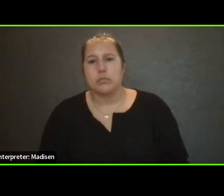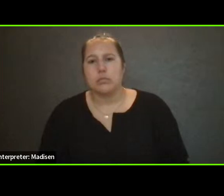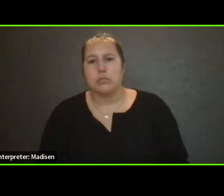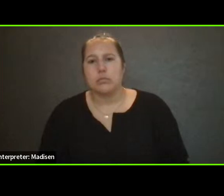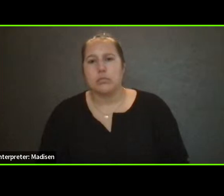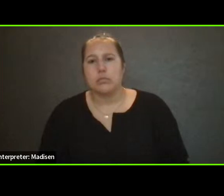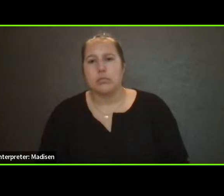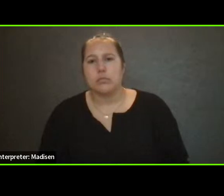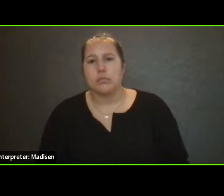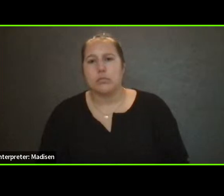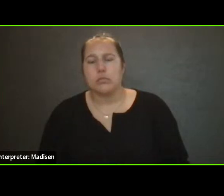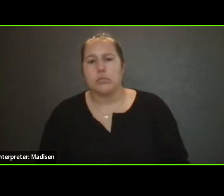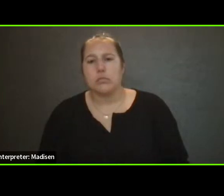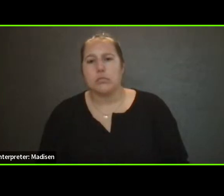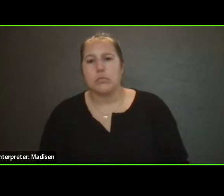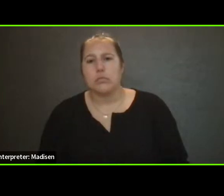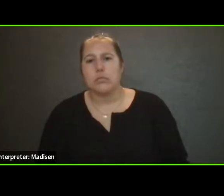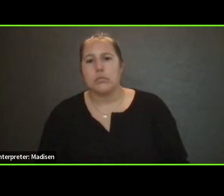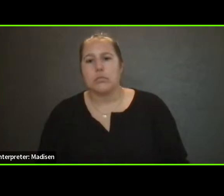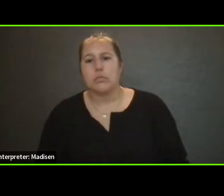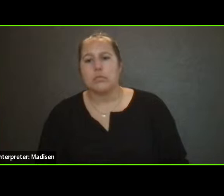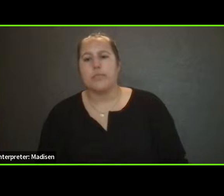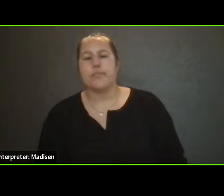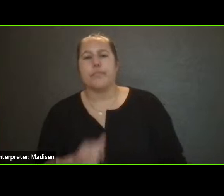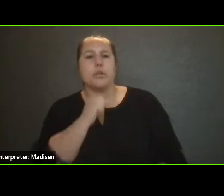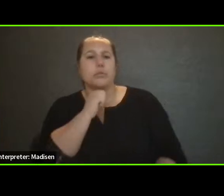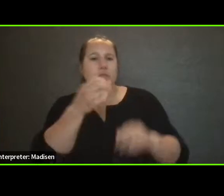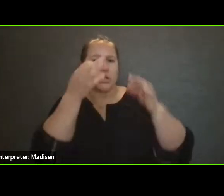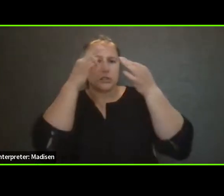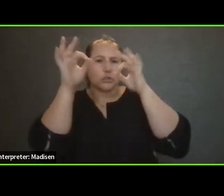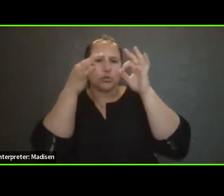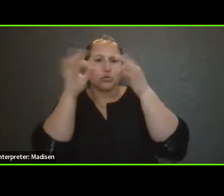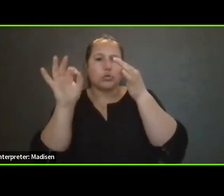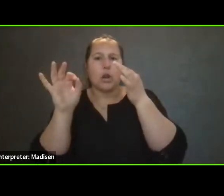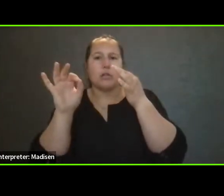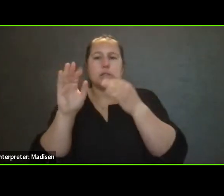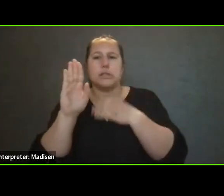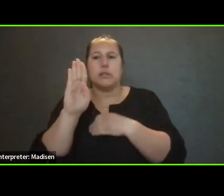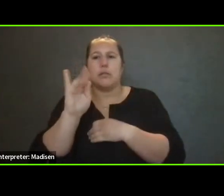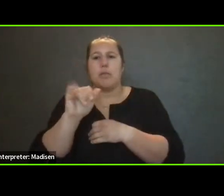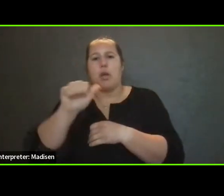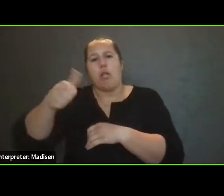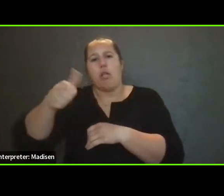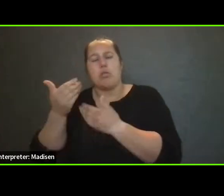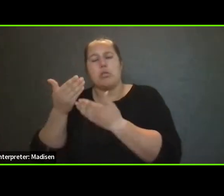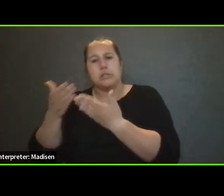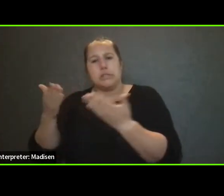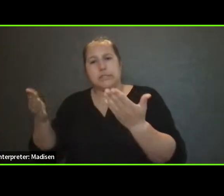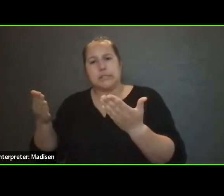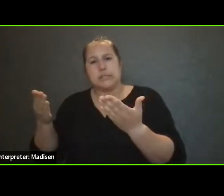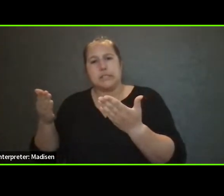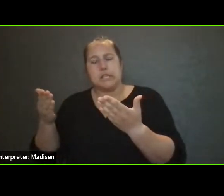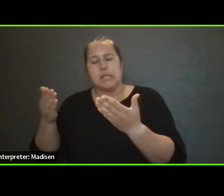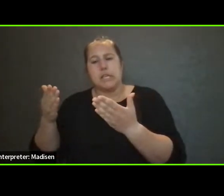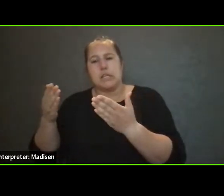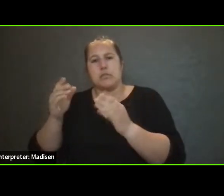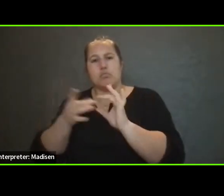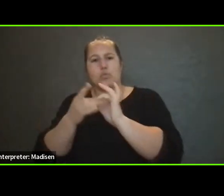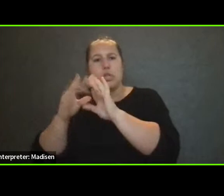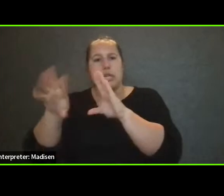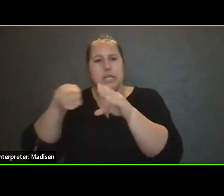the city and not have them distracted by things outside the Center City, or the other way around, having the Center City needs